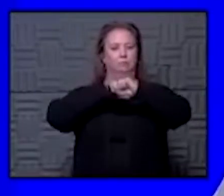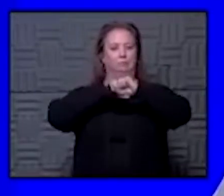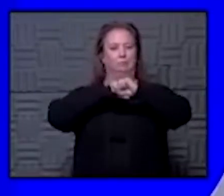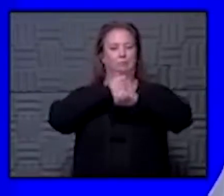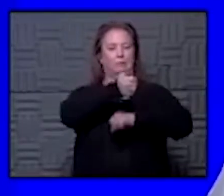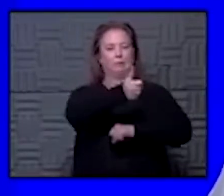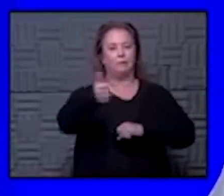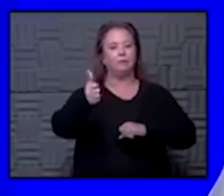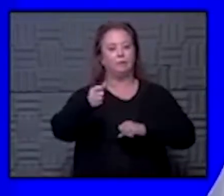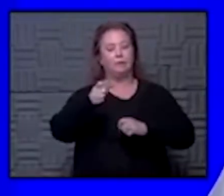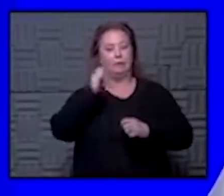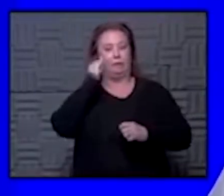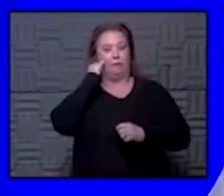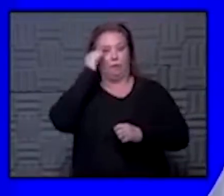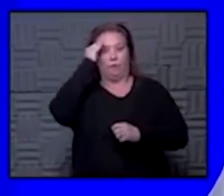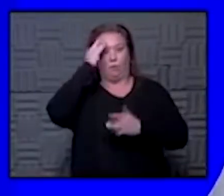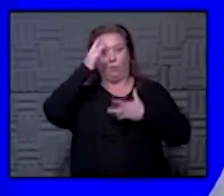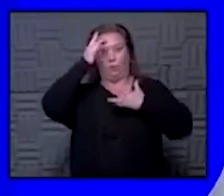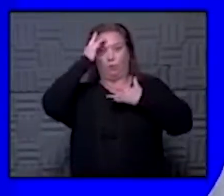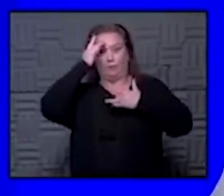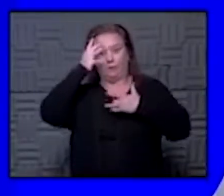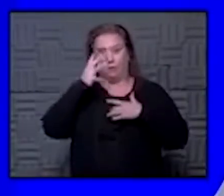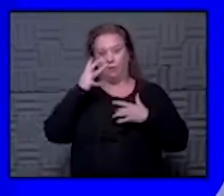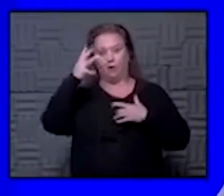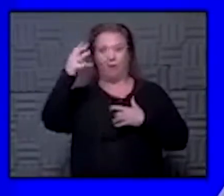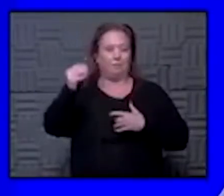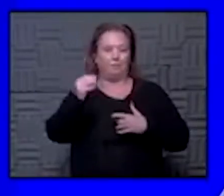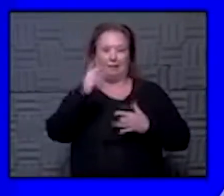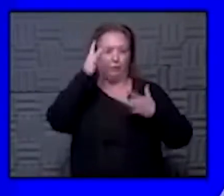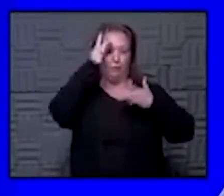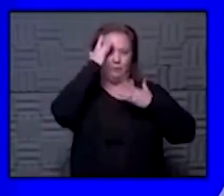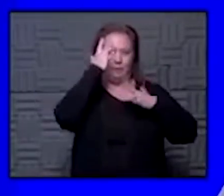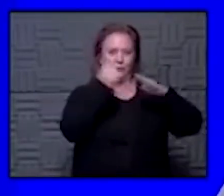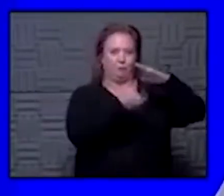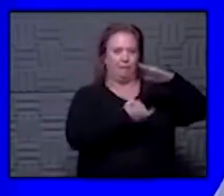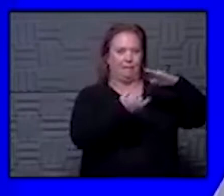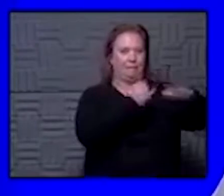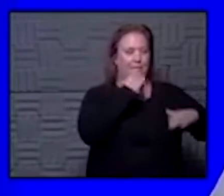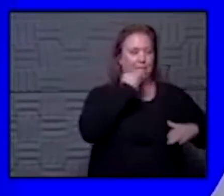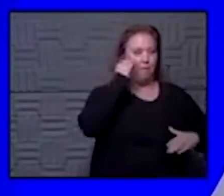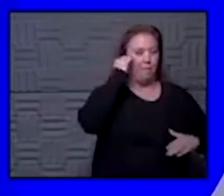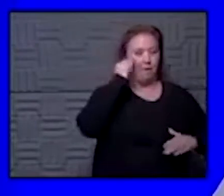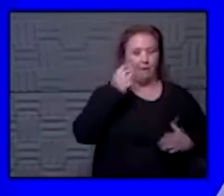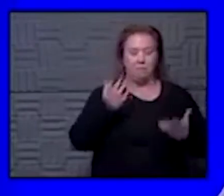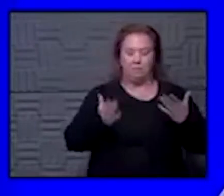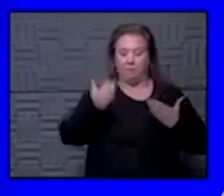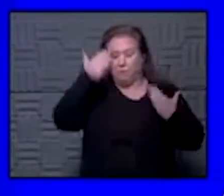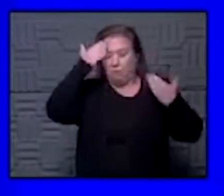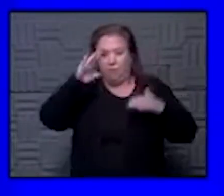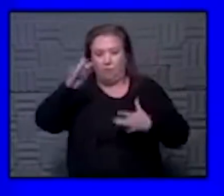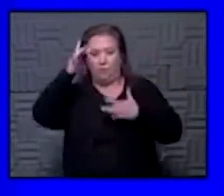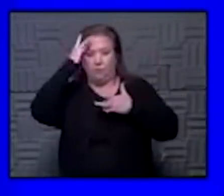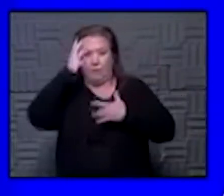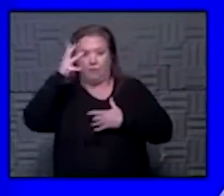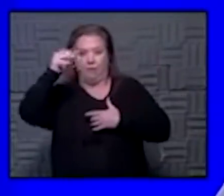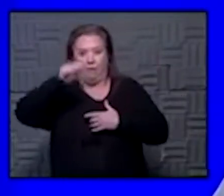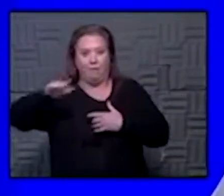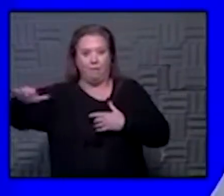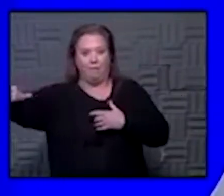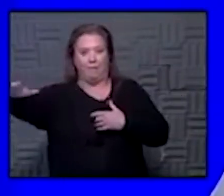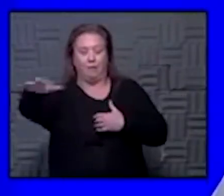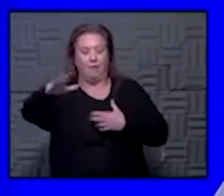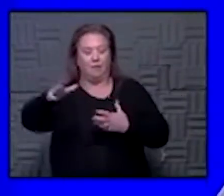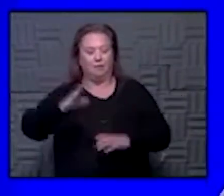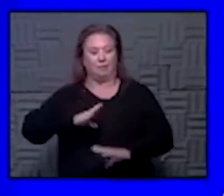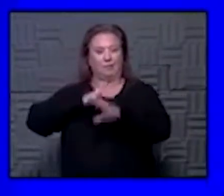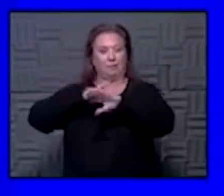serve as a barrier in case you know that you're ill and you're still out, which you should not be. You should be isolating at home. Or if you don't know that you're ill and you're out and about, so you are not